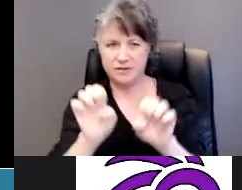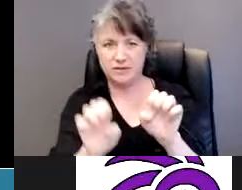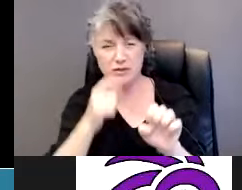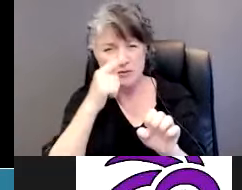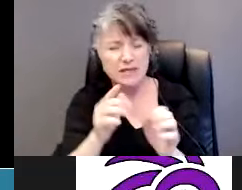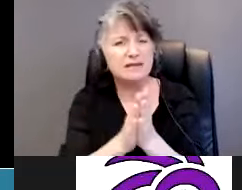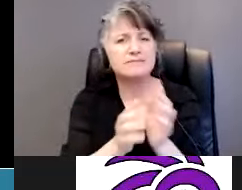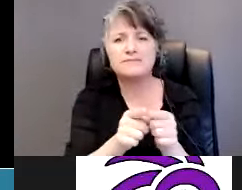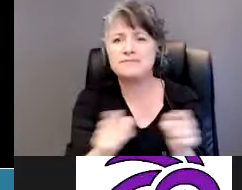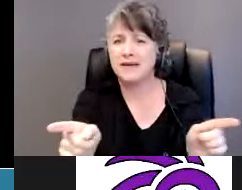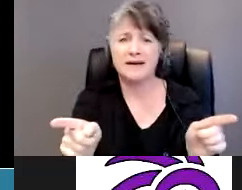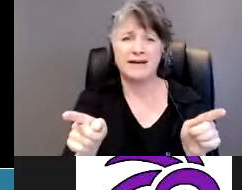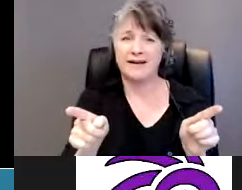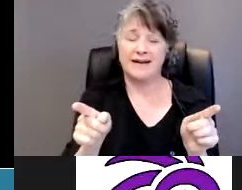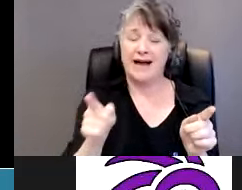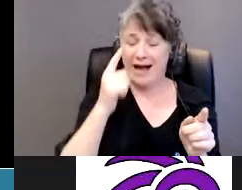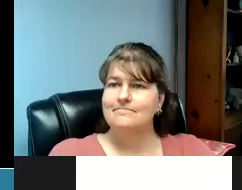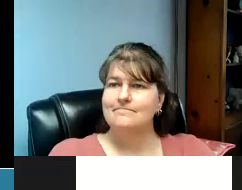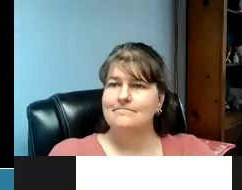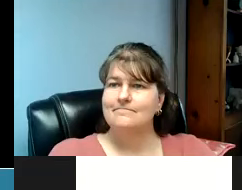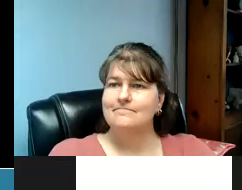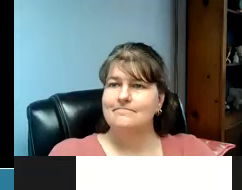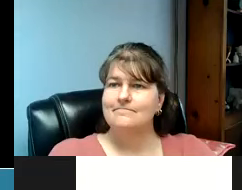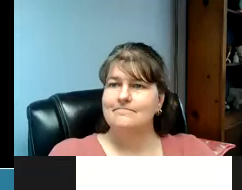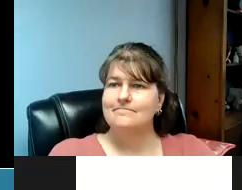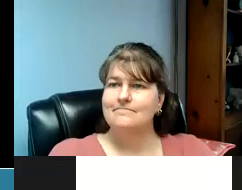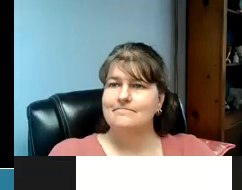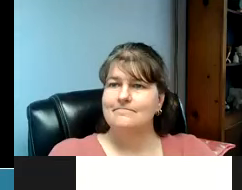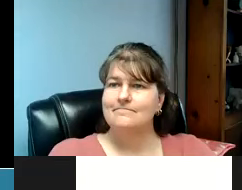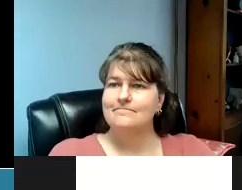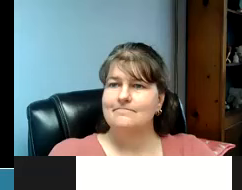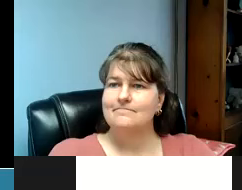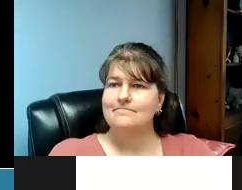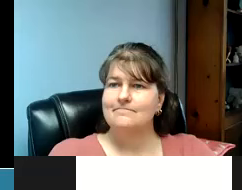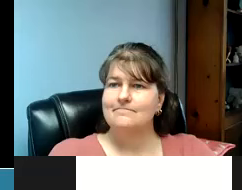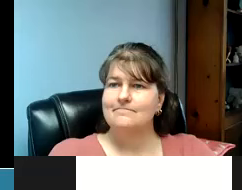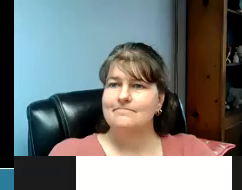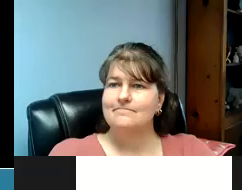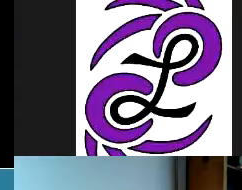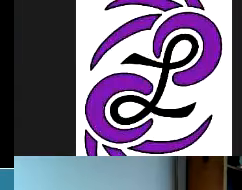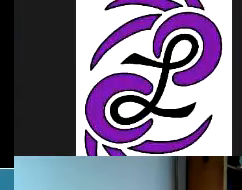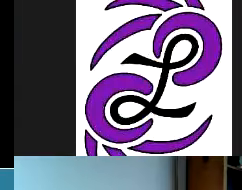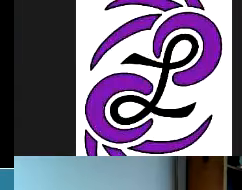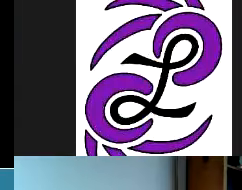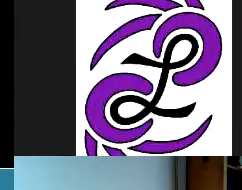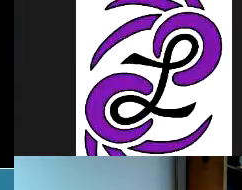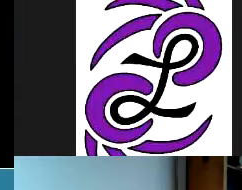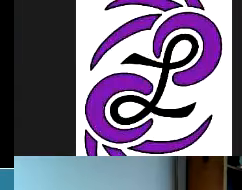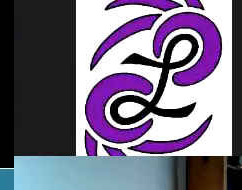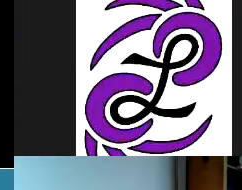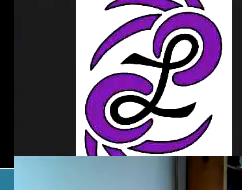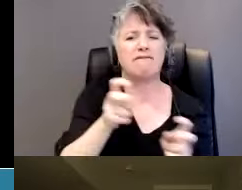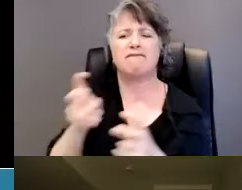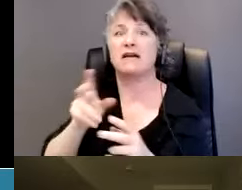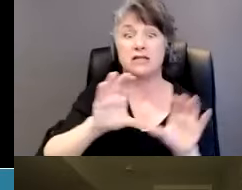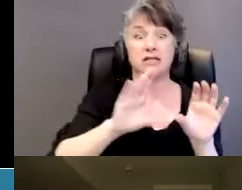everyone, please, I know there's such a flurry of questions people are asking. If you could please put them in our Q&A box.